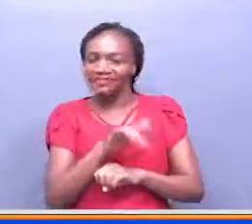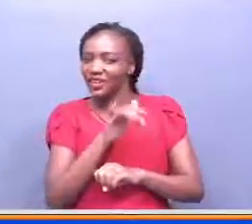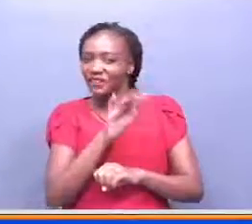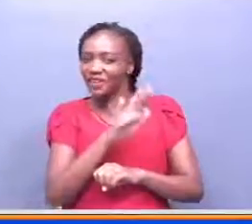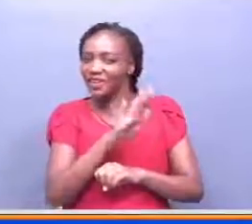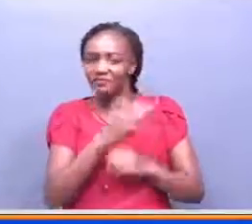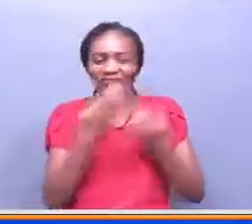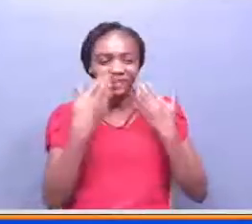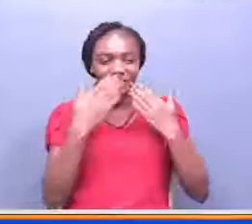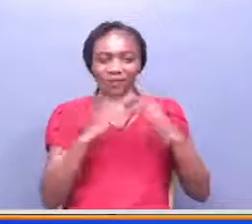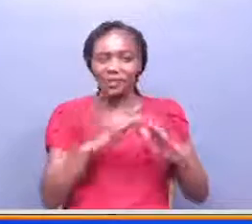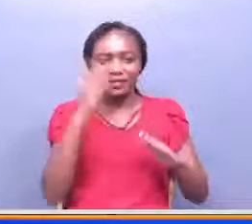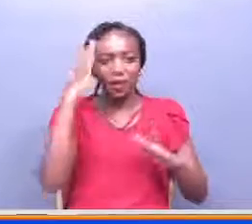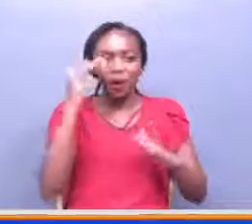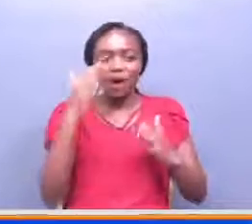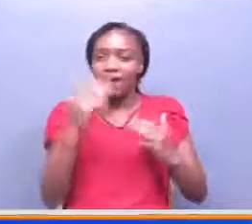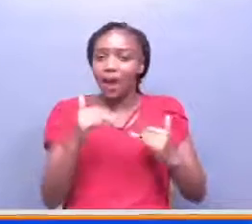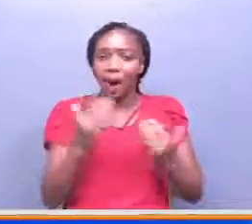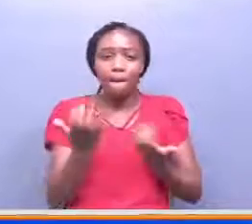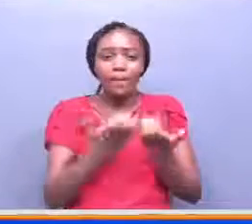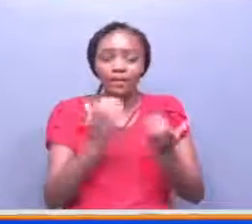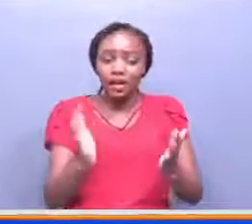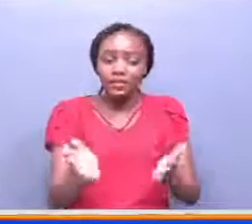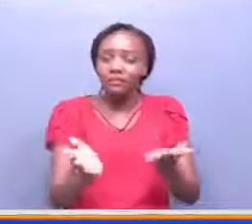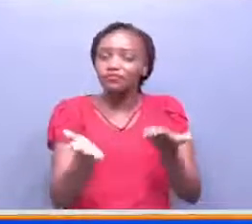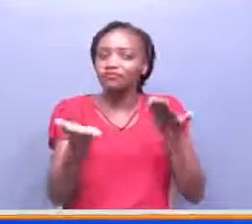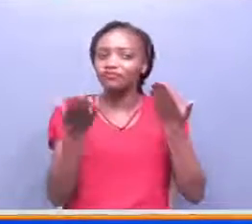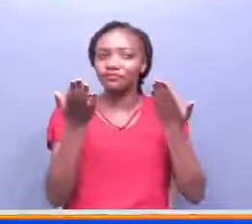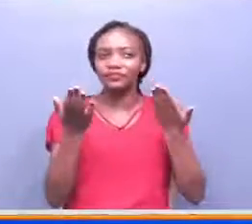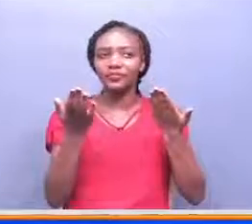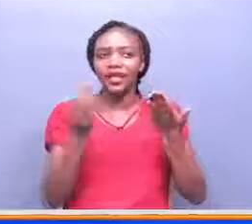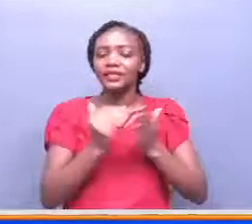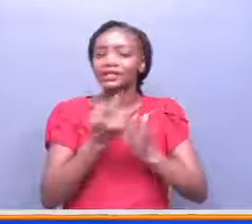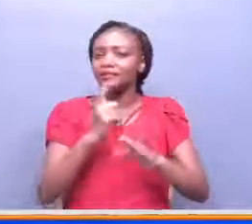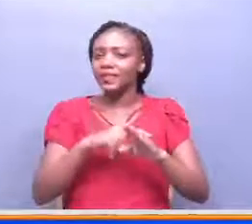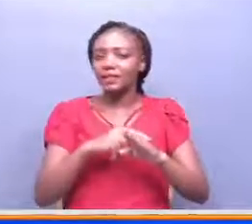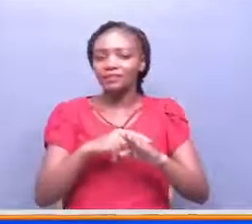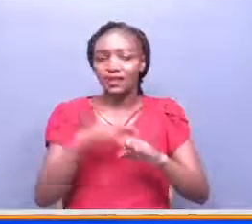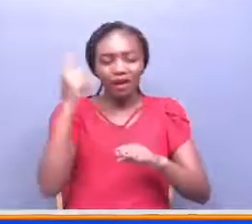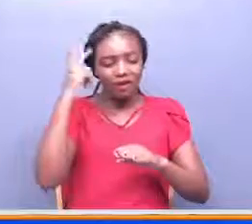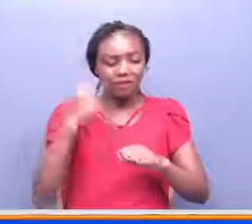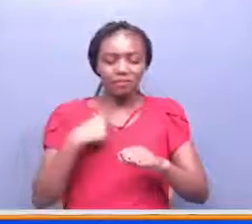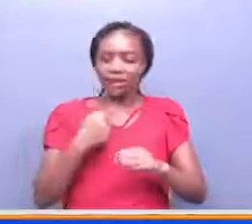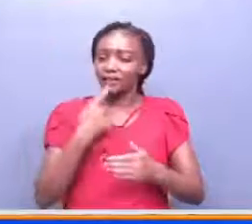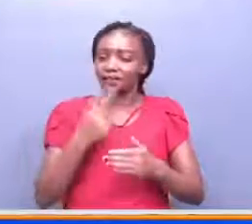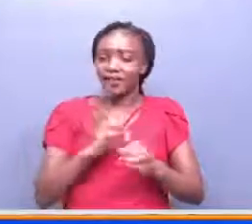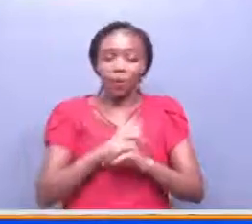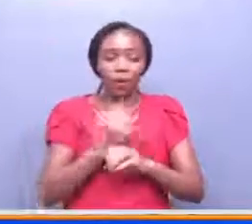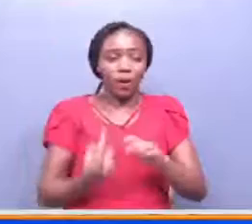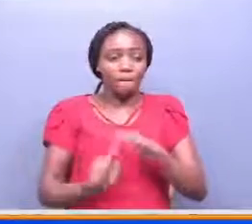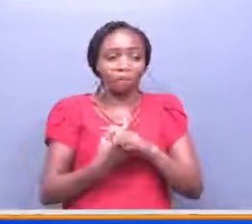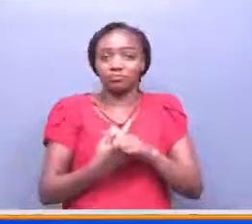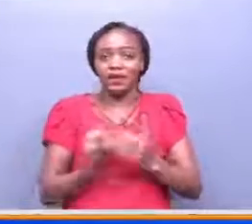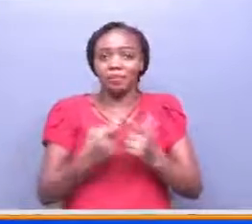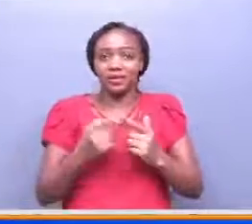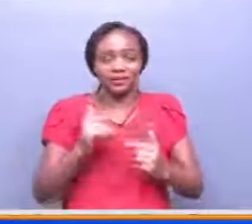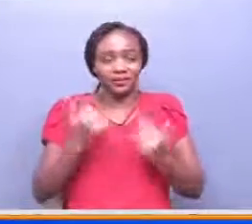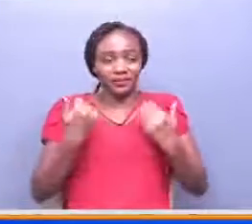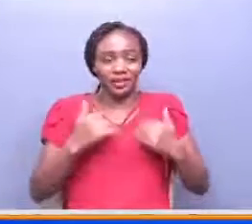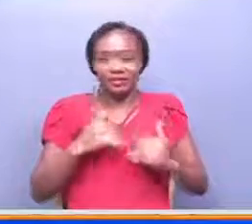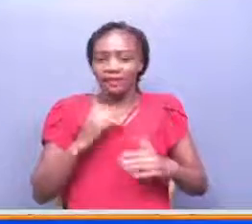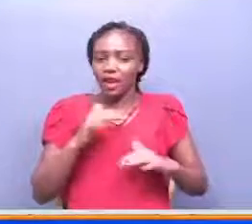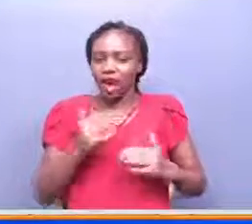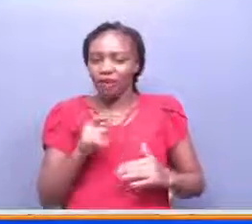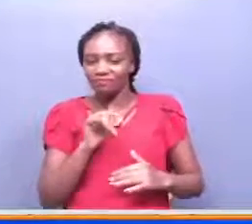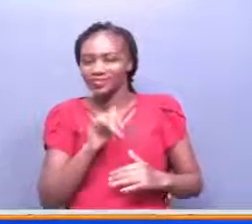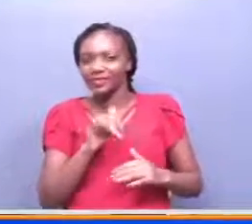as his sales increased then. Naweza sema saa zingine ni kama inakuanga blessing kwangu kulitokea COVID, you know. Juu, ni juu ya COVID